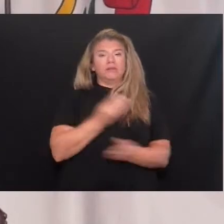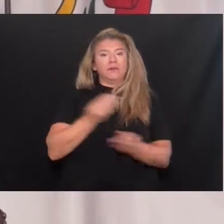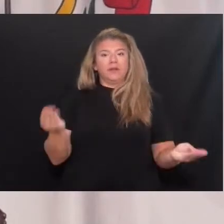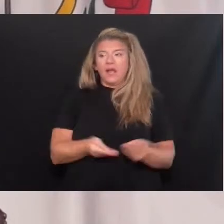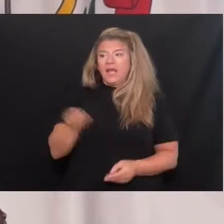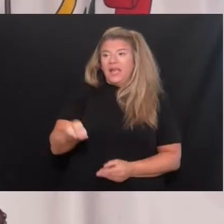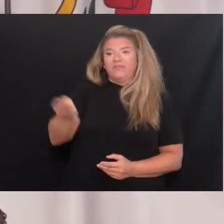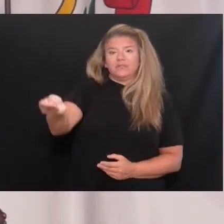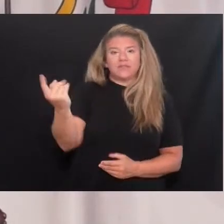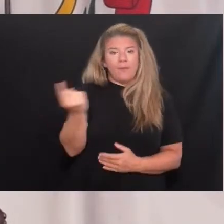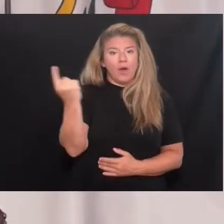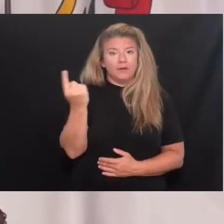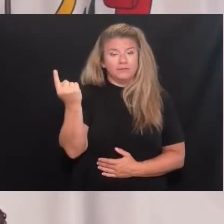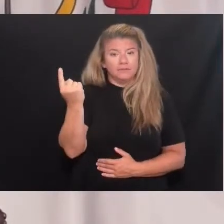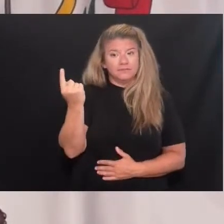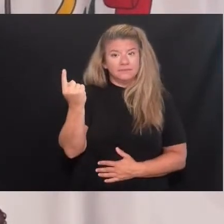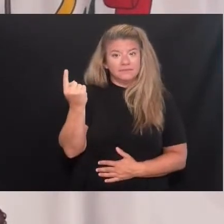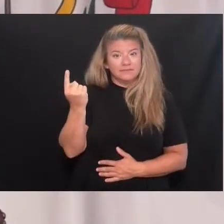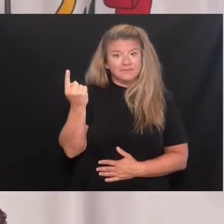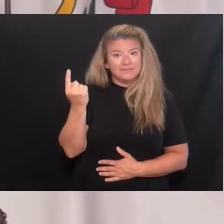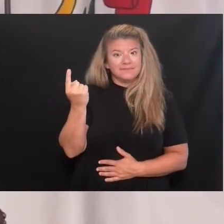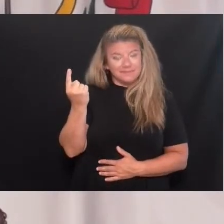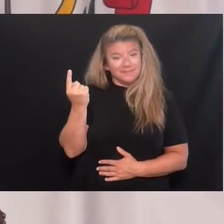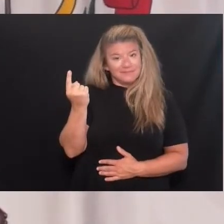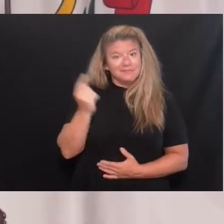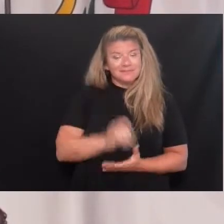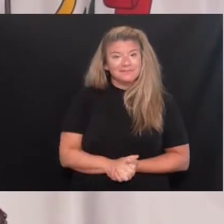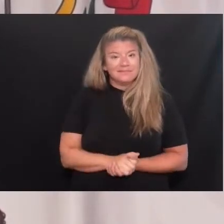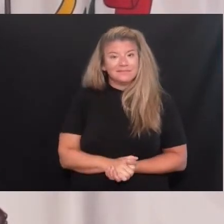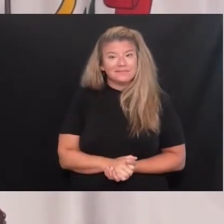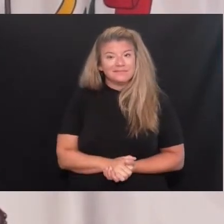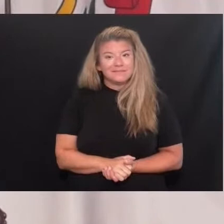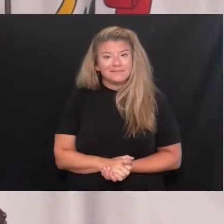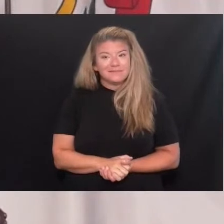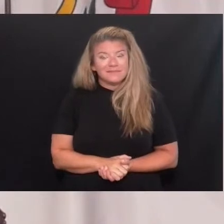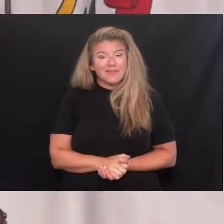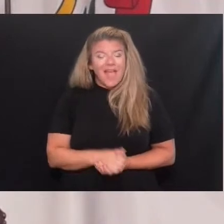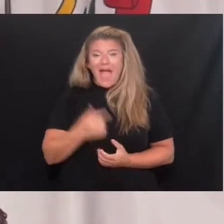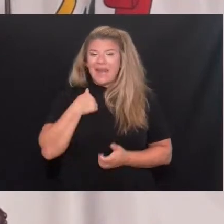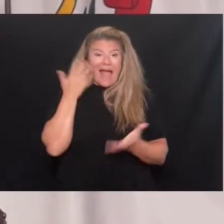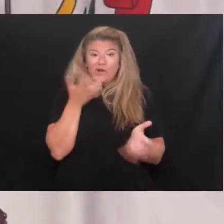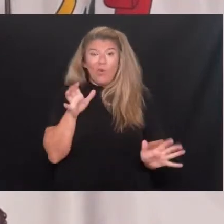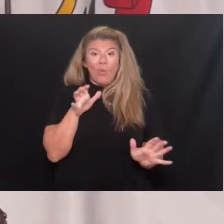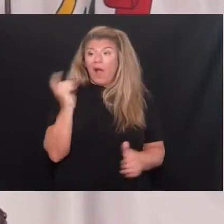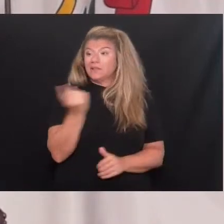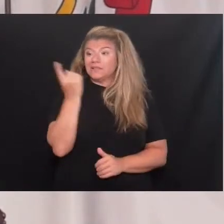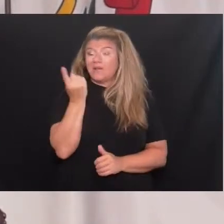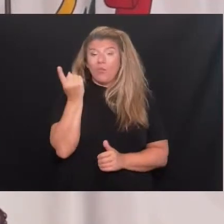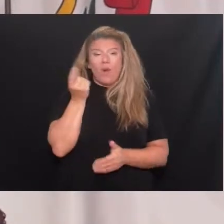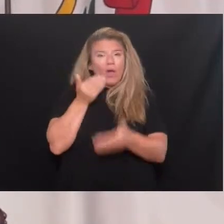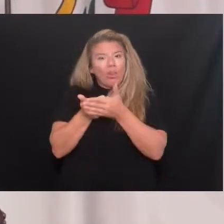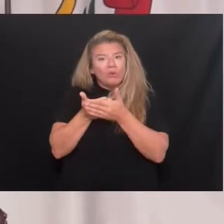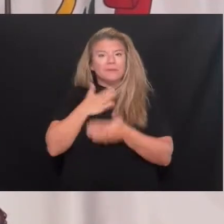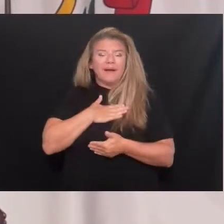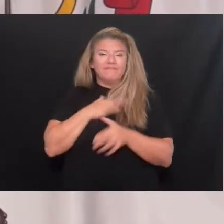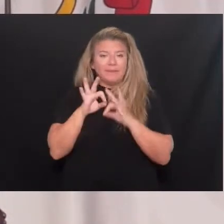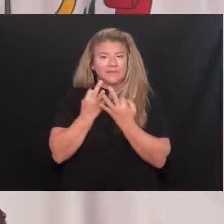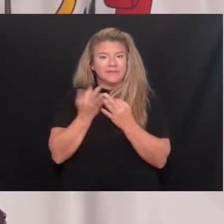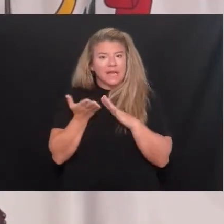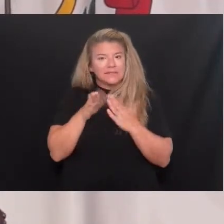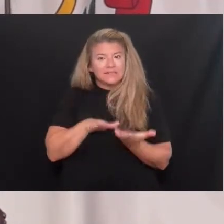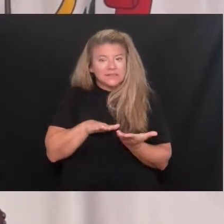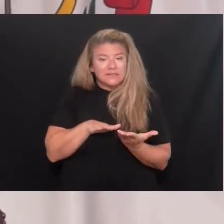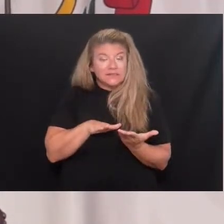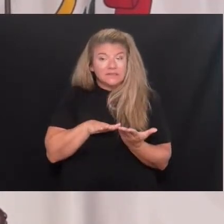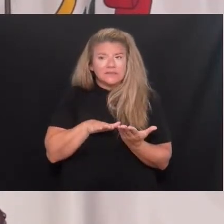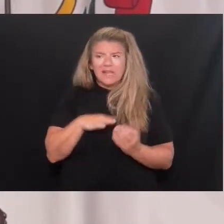one that somebody that is a really, really close loved one of my family dies, and maybe I could